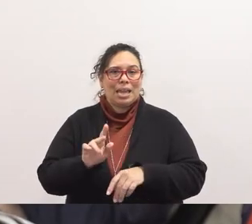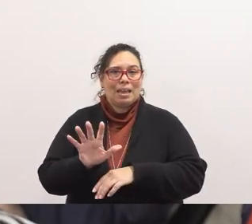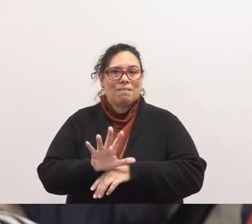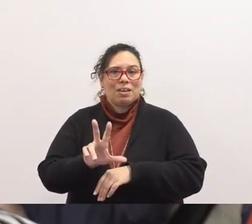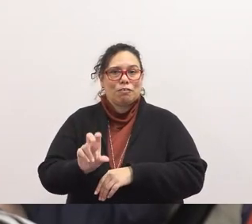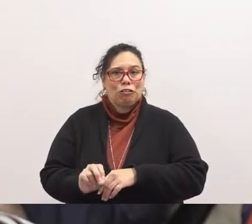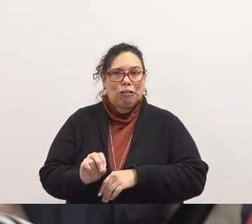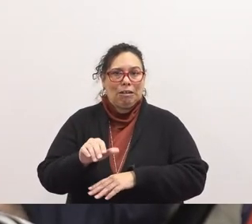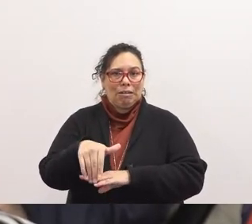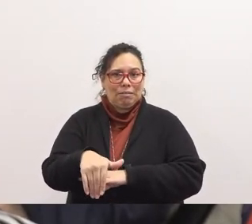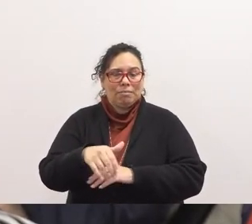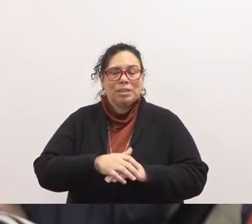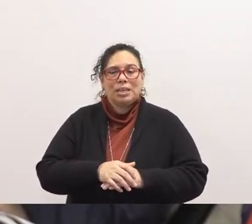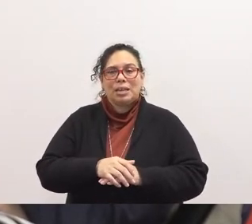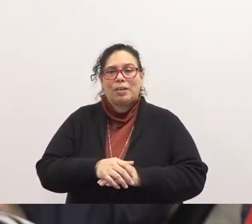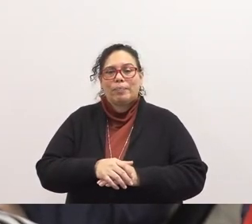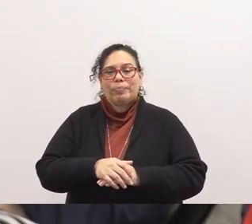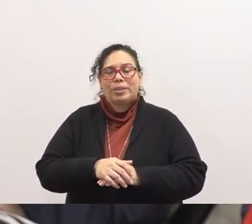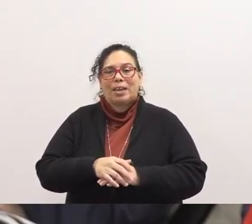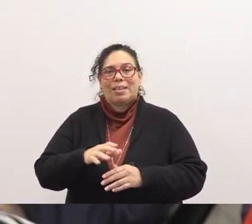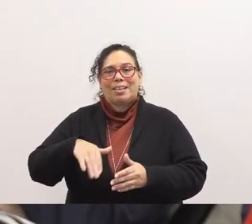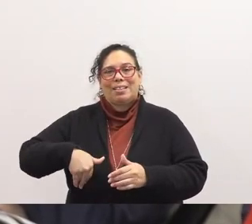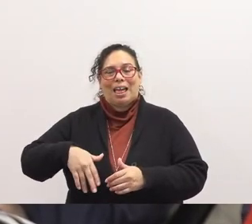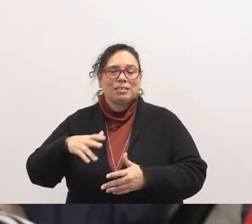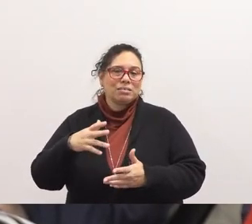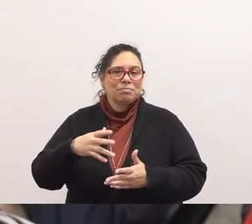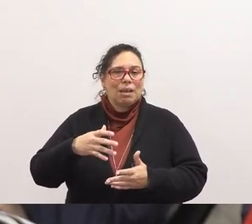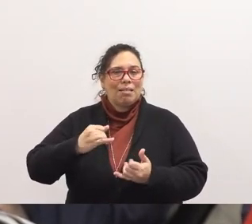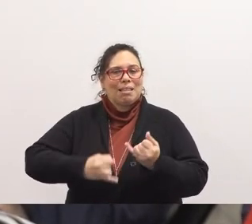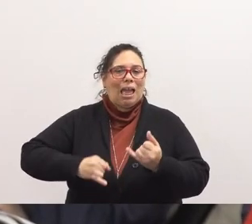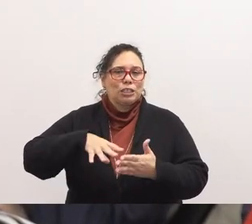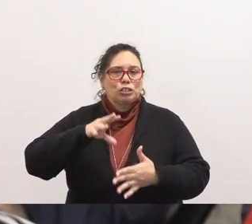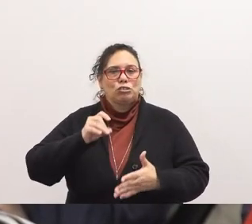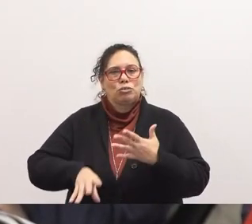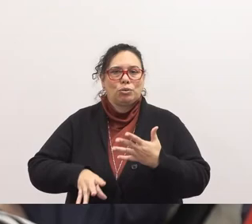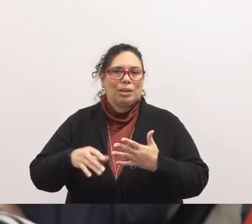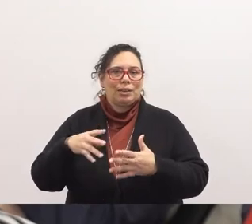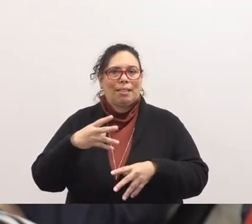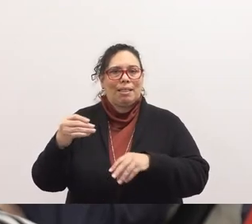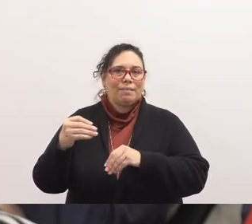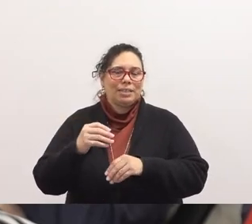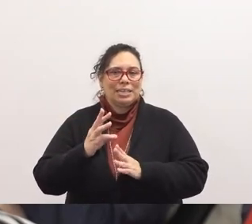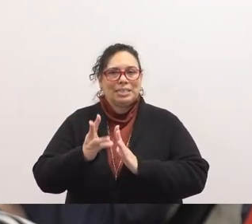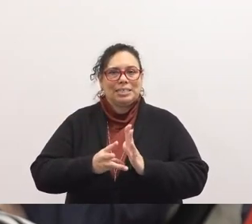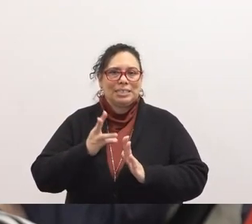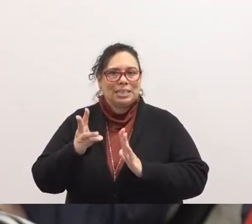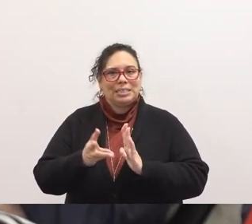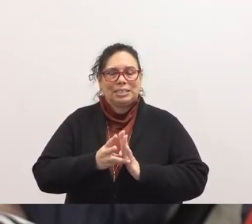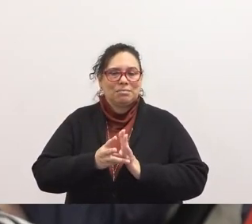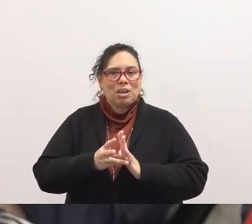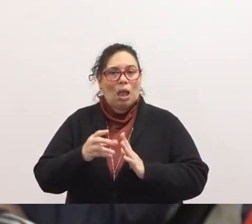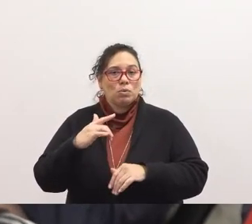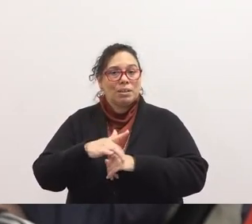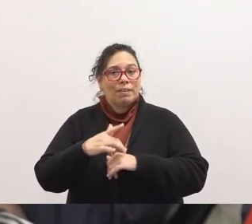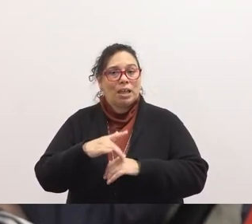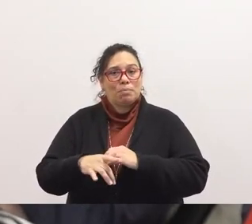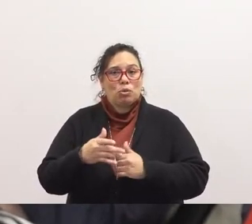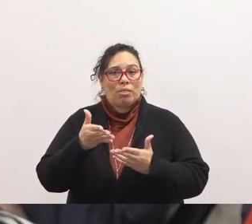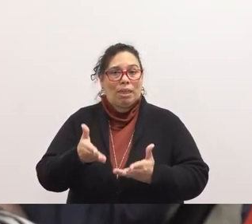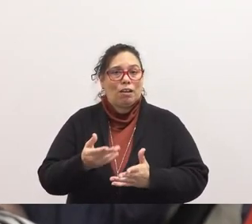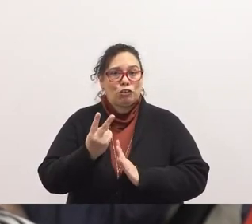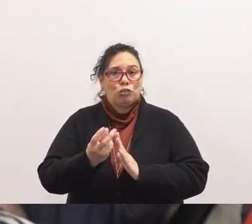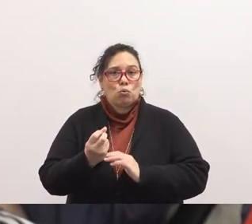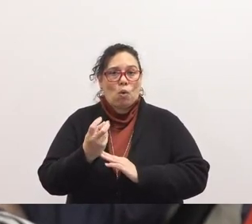5:30 p.m. The last student left around 6. I was available for just about 12 hours, but this was counted as a regular work day. I